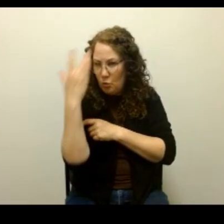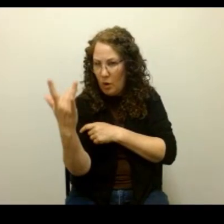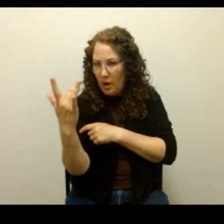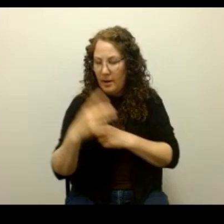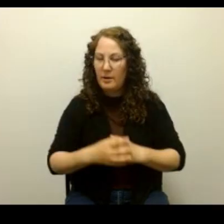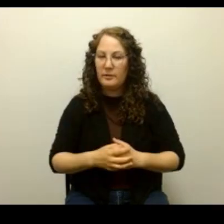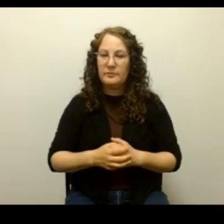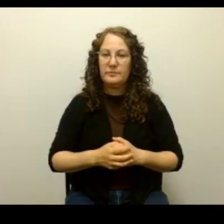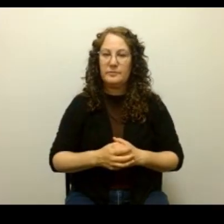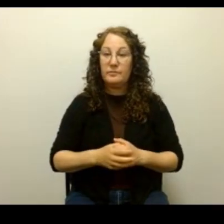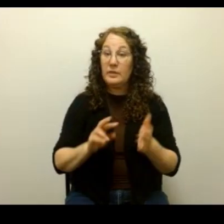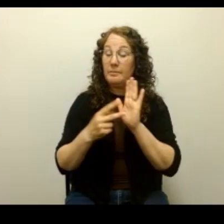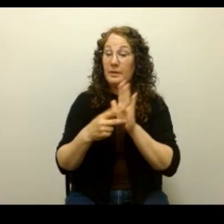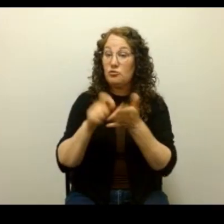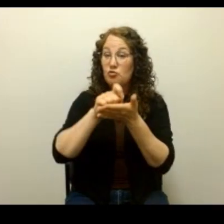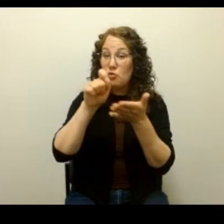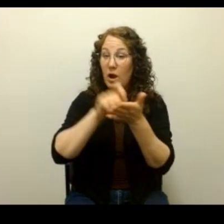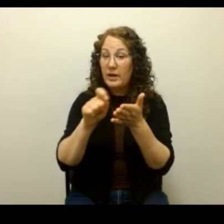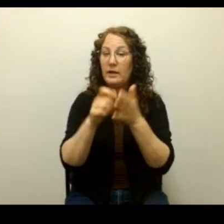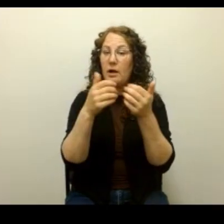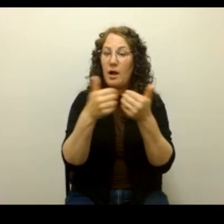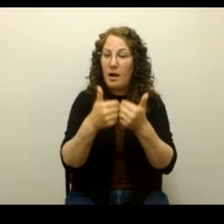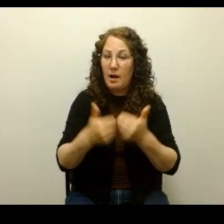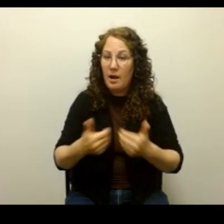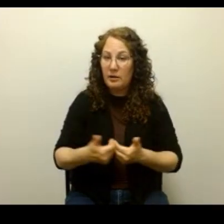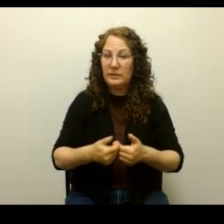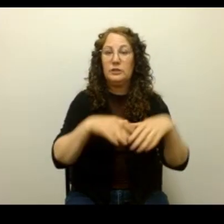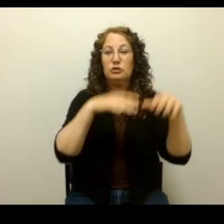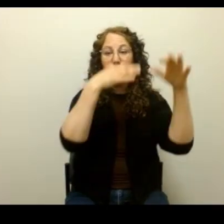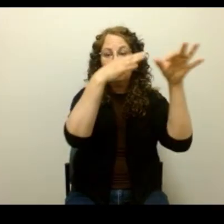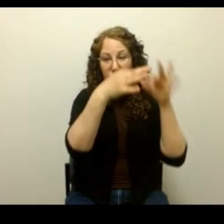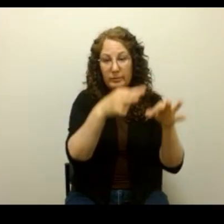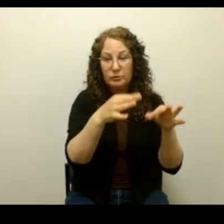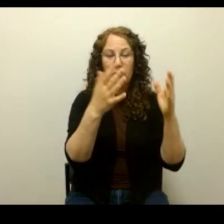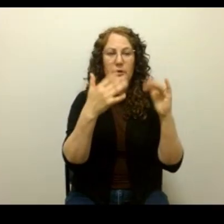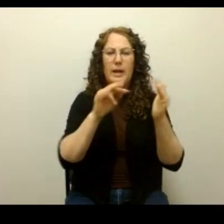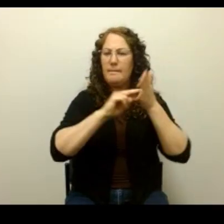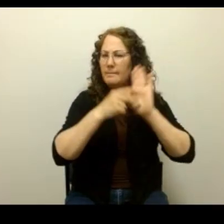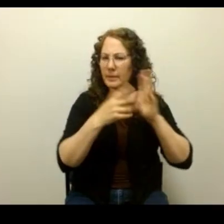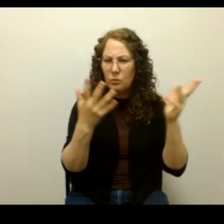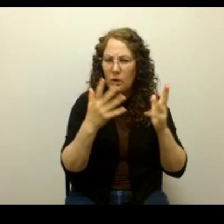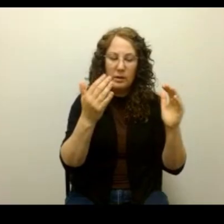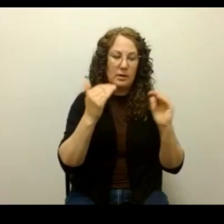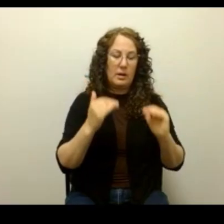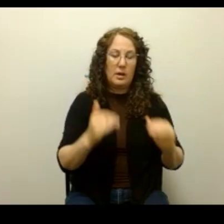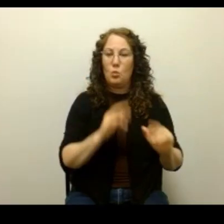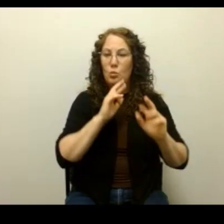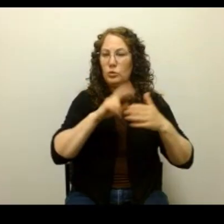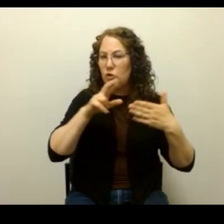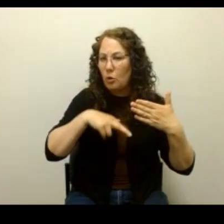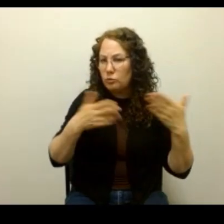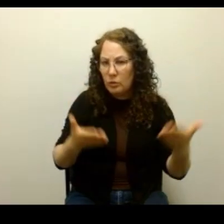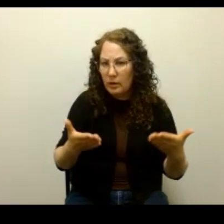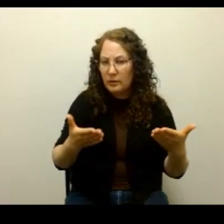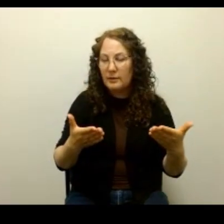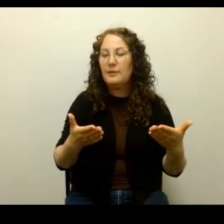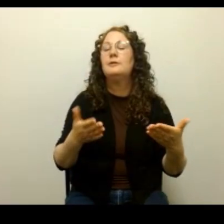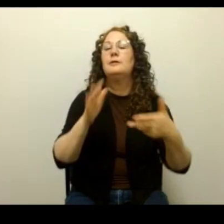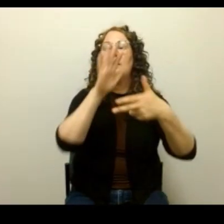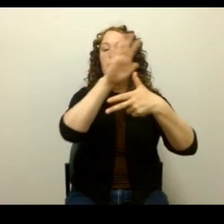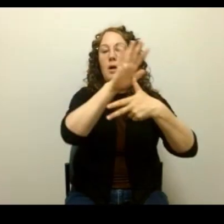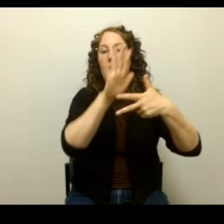Breaking the writing down into description, interpretation, and outcome helps the